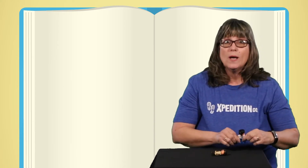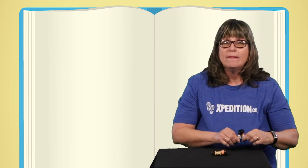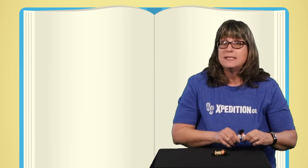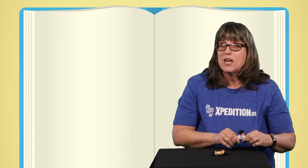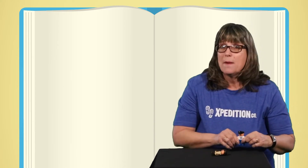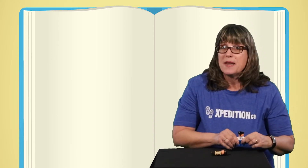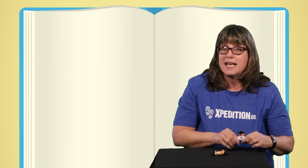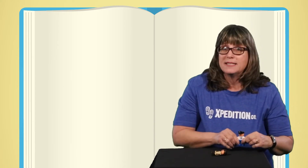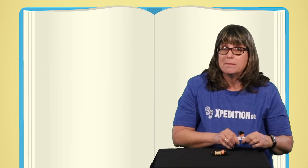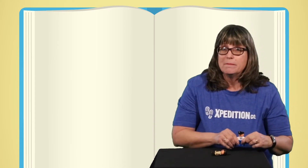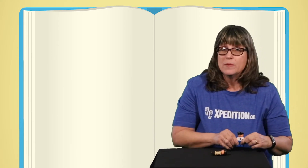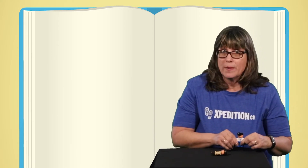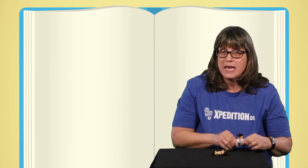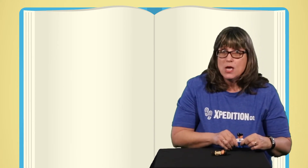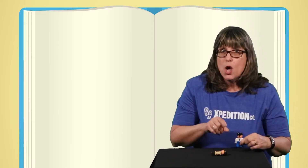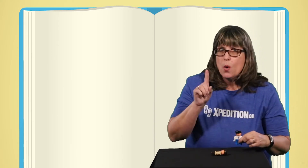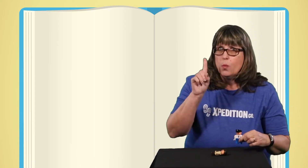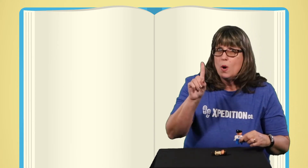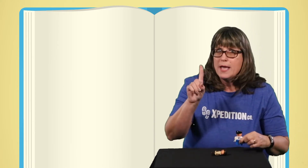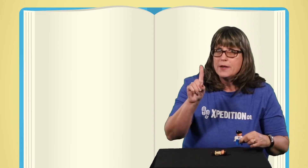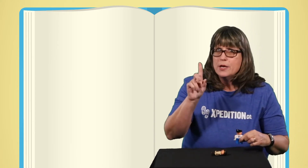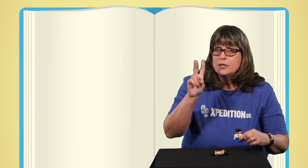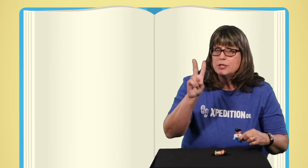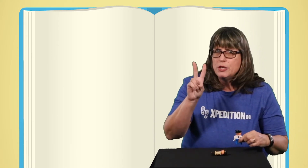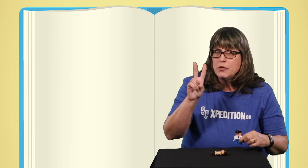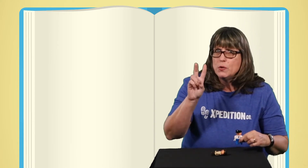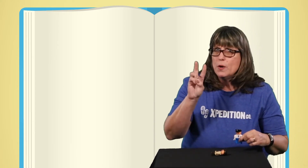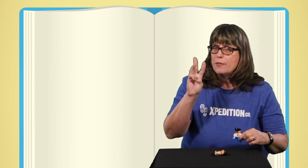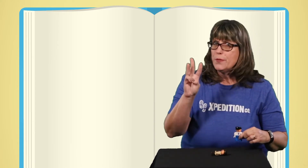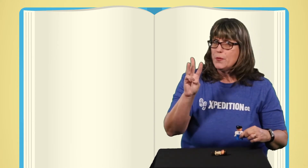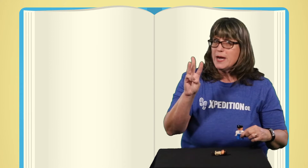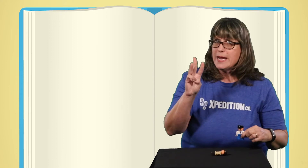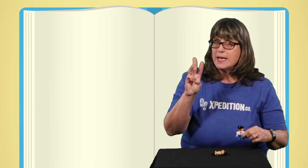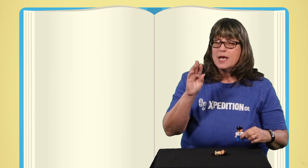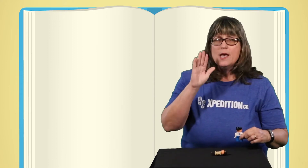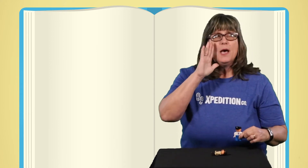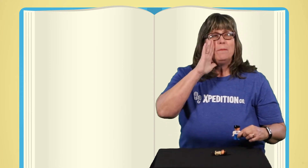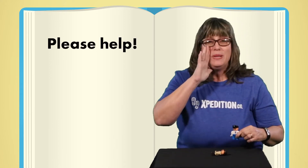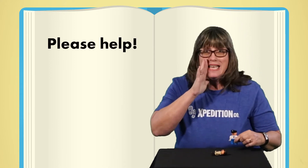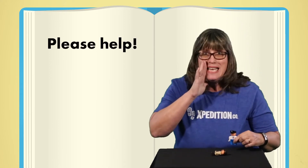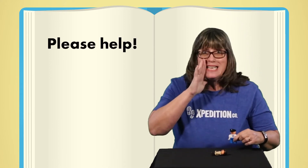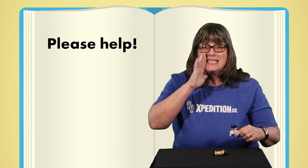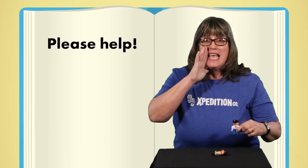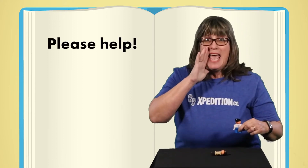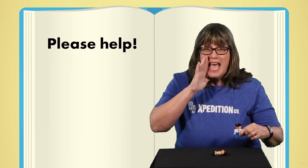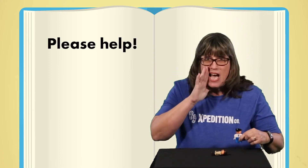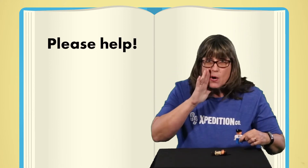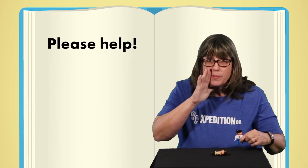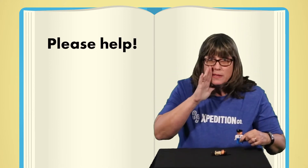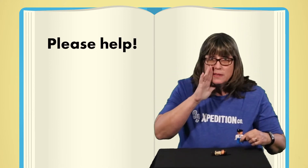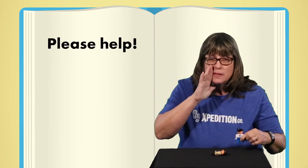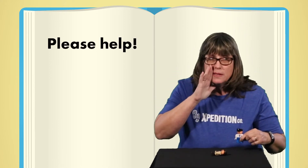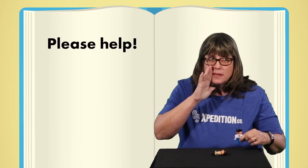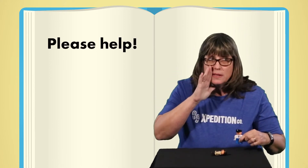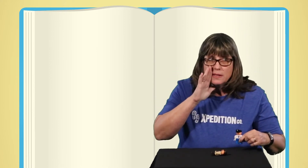Oh, let's stop and ask him. You ready? One, two, three. Please